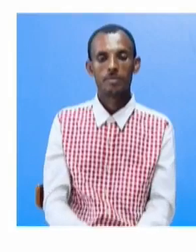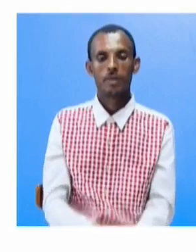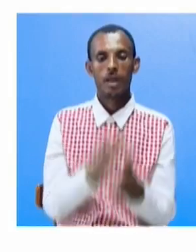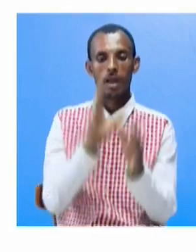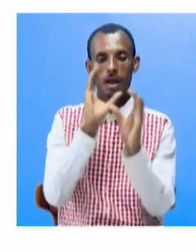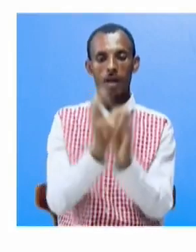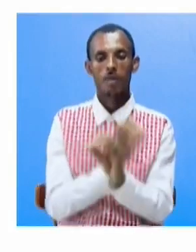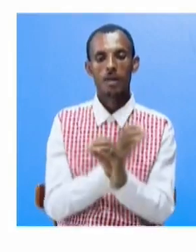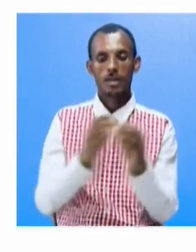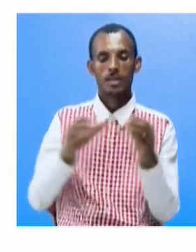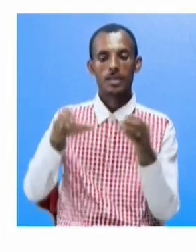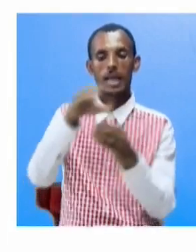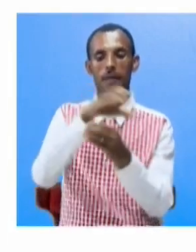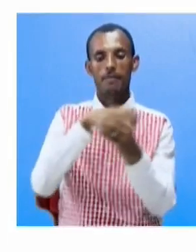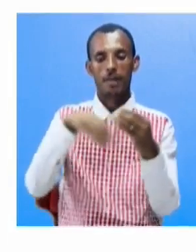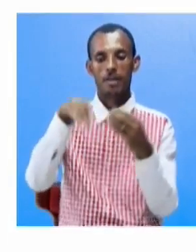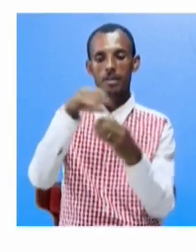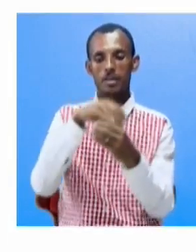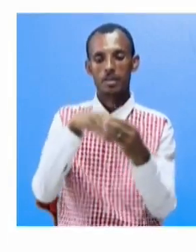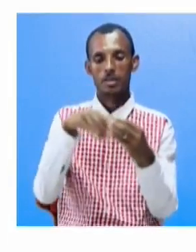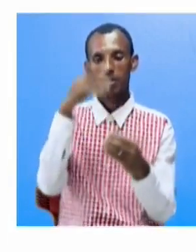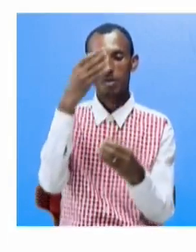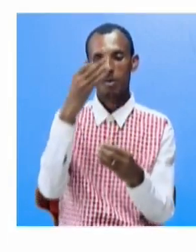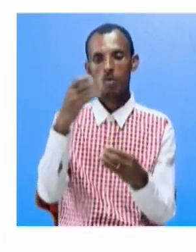Calculate the circumference of a circle.